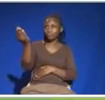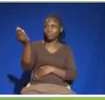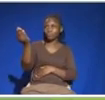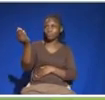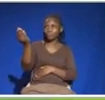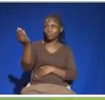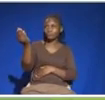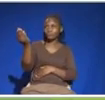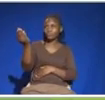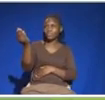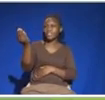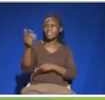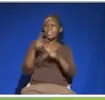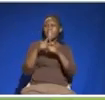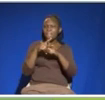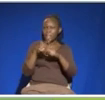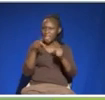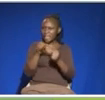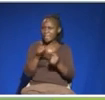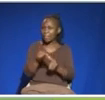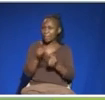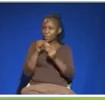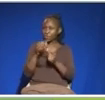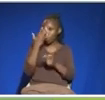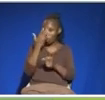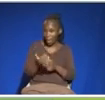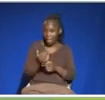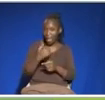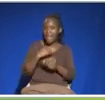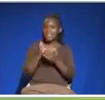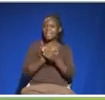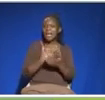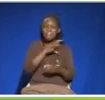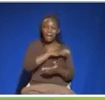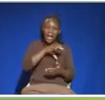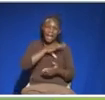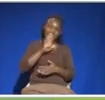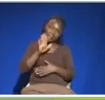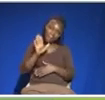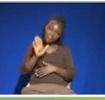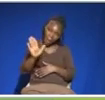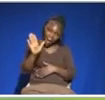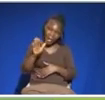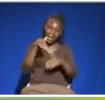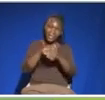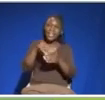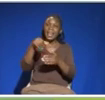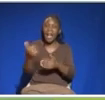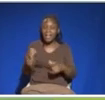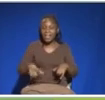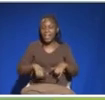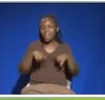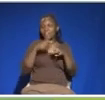living organism in that it has some features that are found in other living